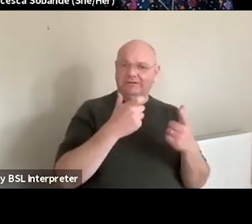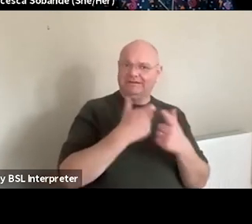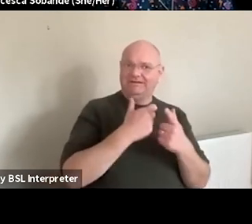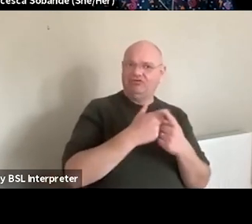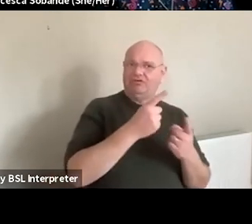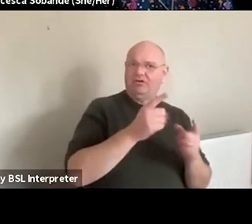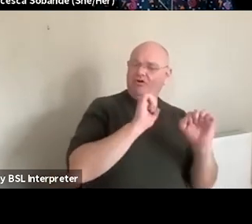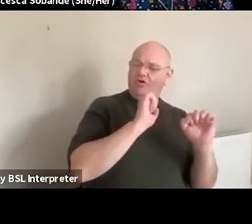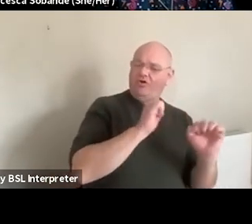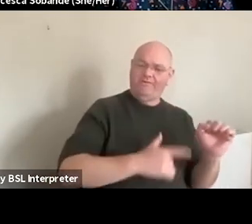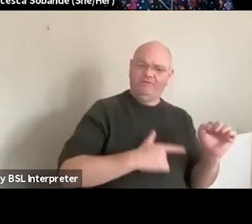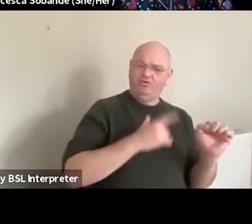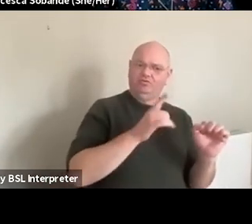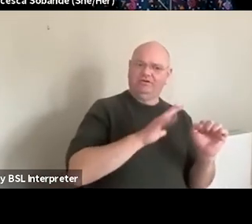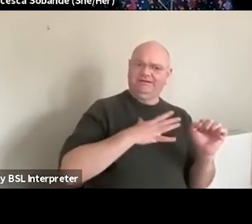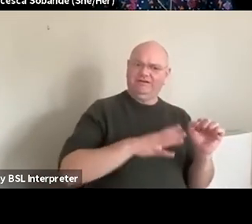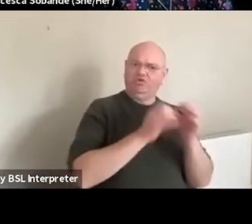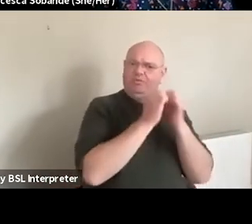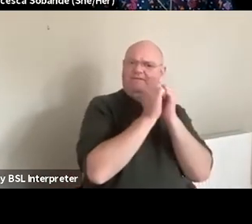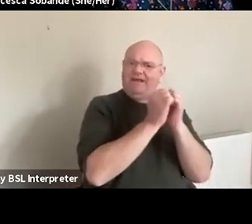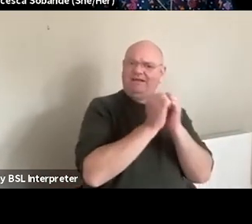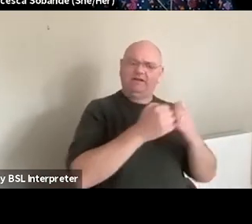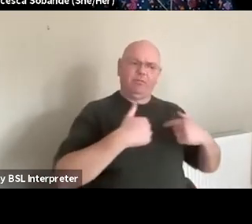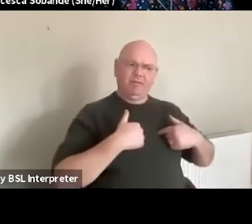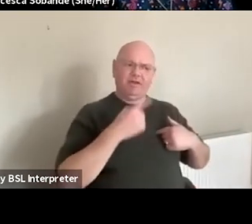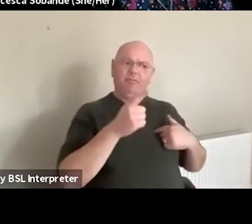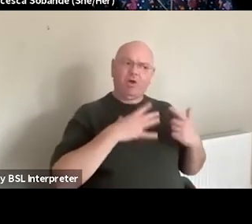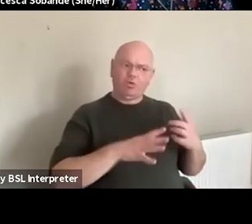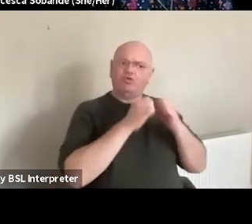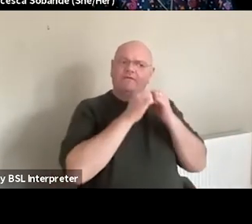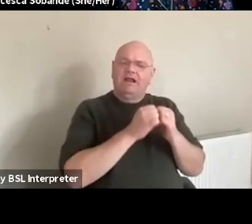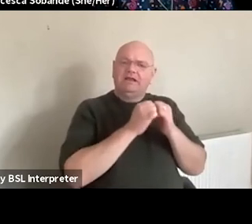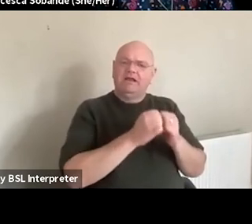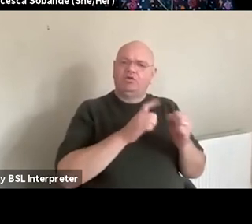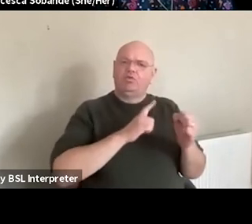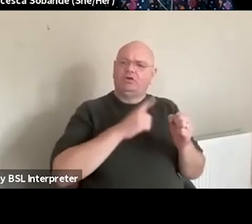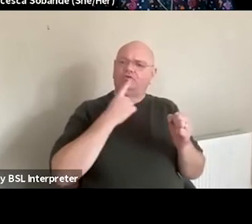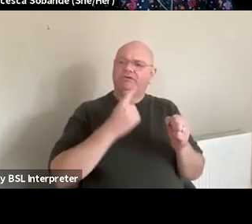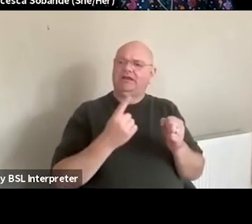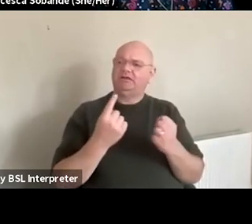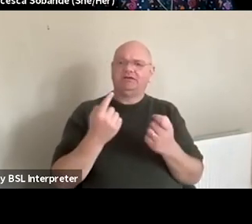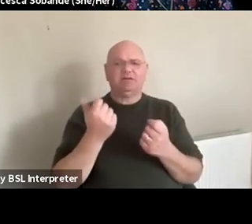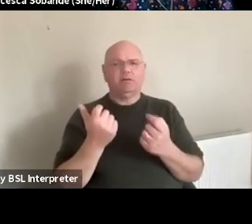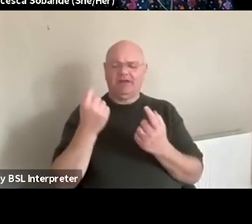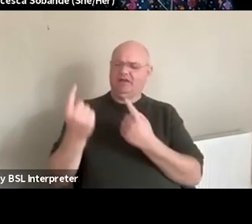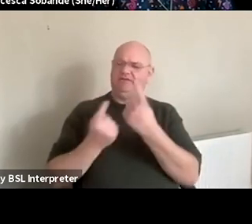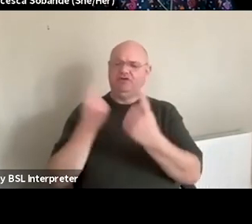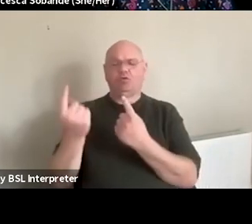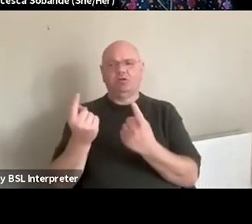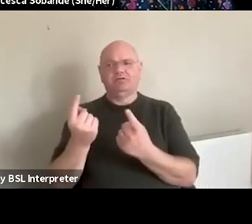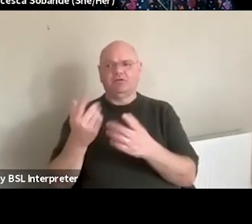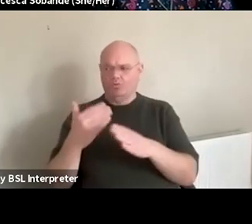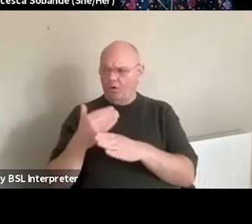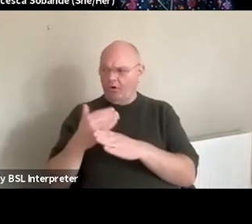just to validate it and say there are individuals who are really doing the work behind the scenes. But as Khadija